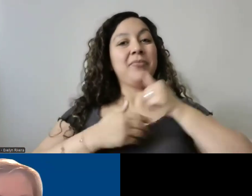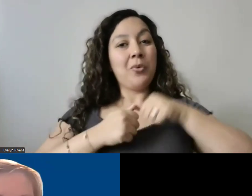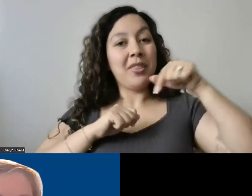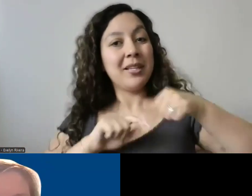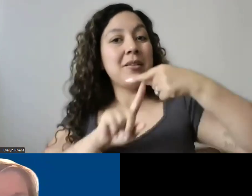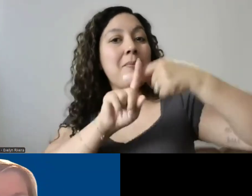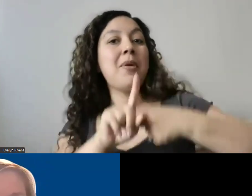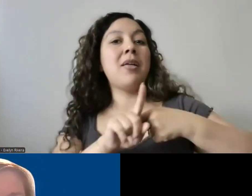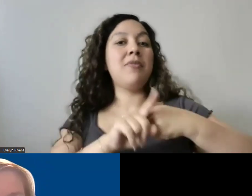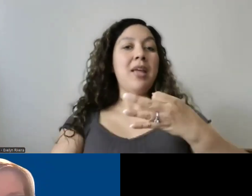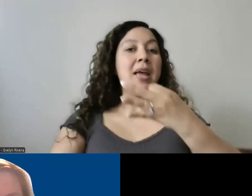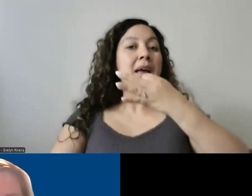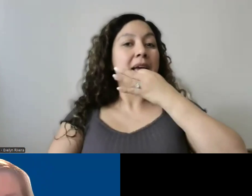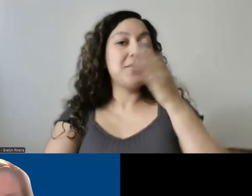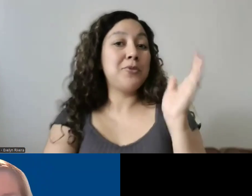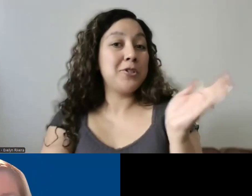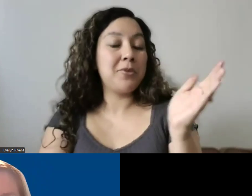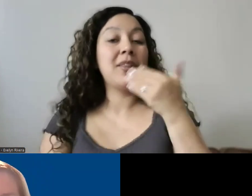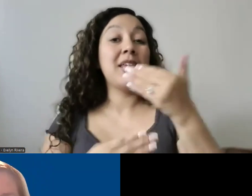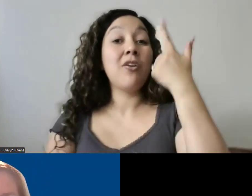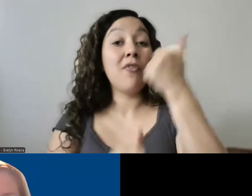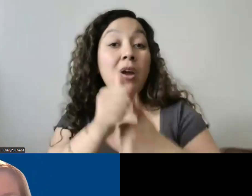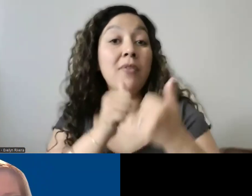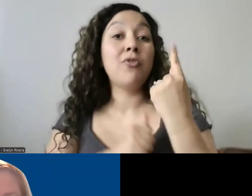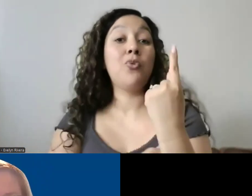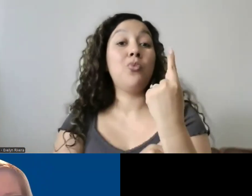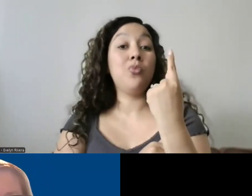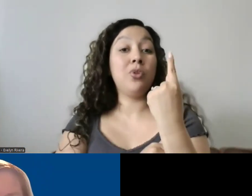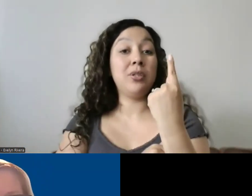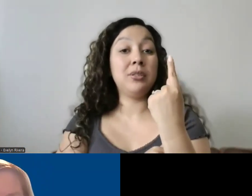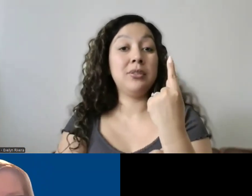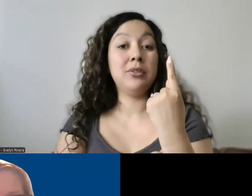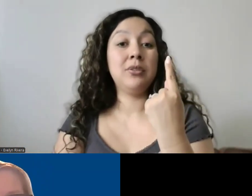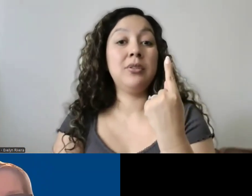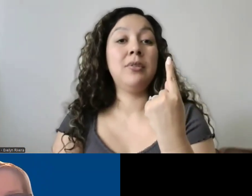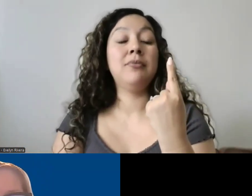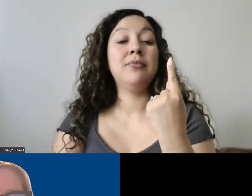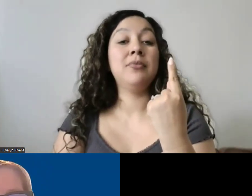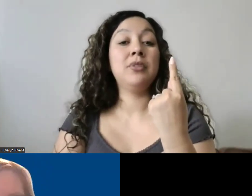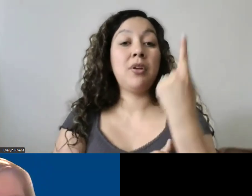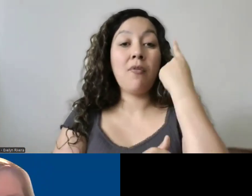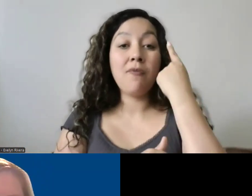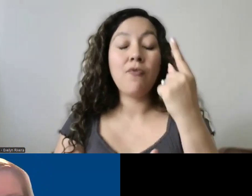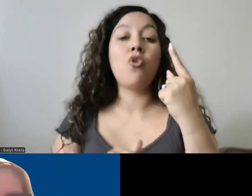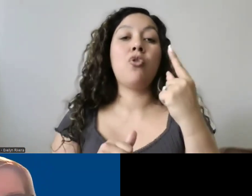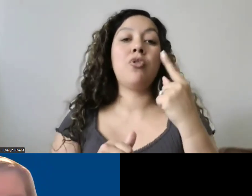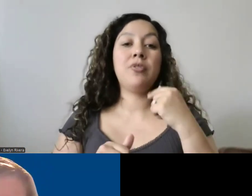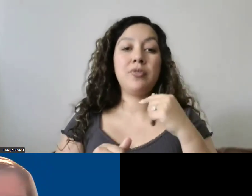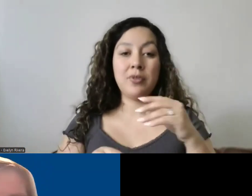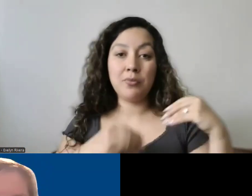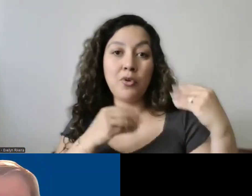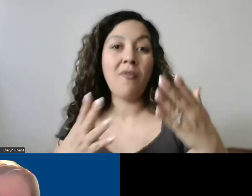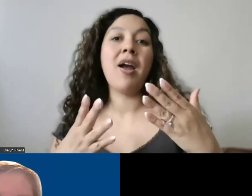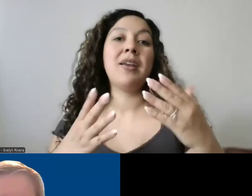speakers. So thank you, everyone, for assembling such a great and substantive and